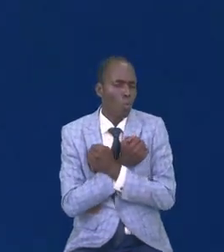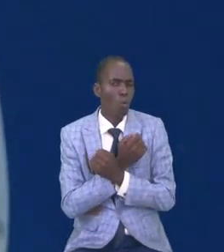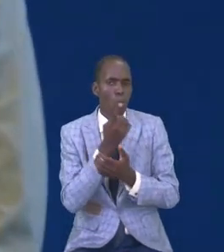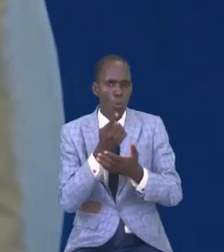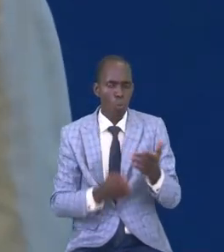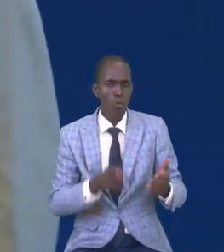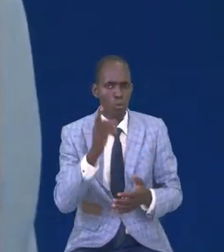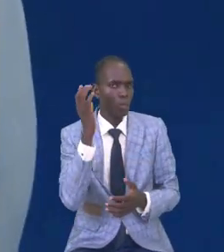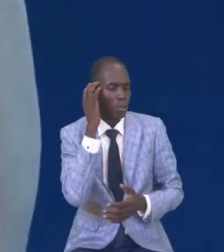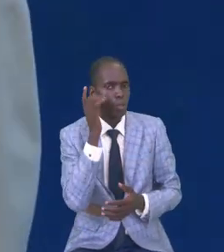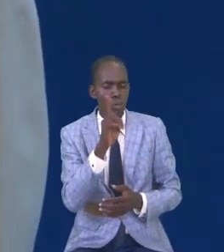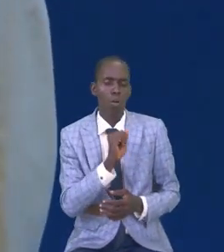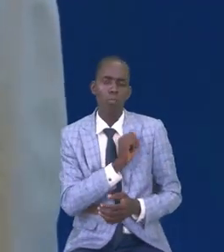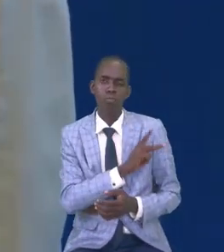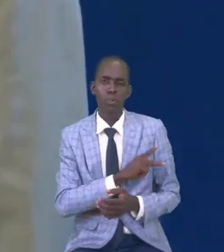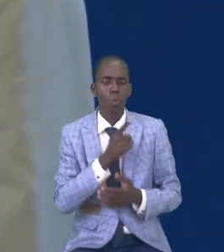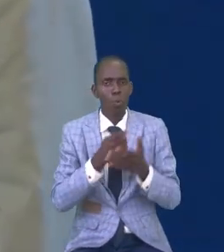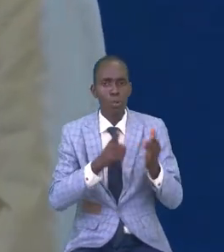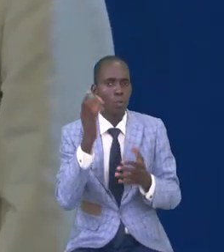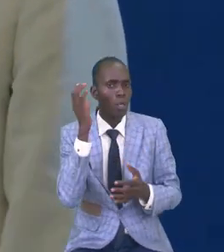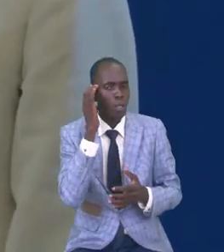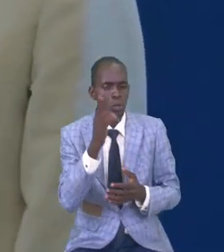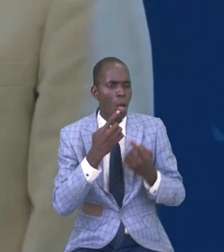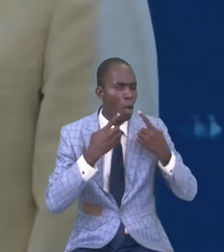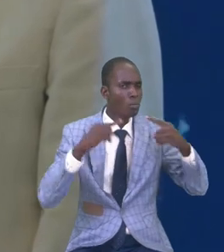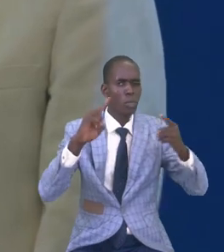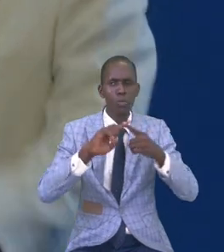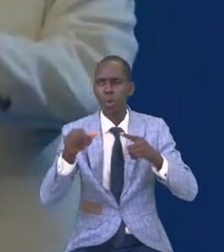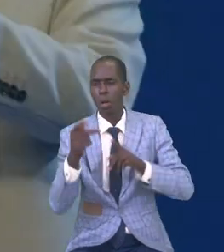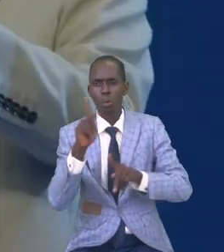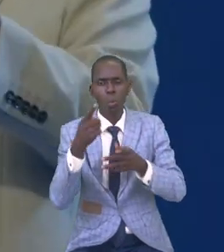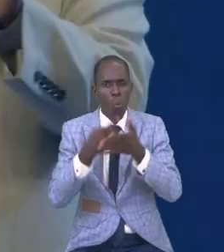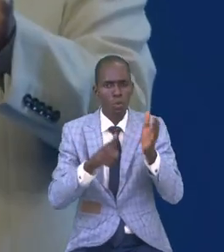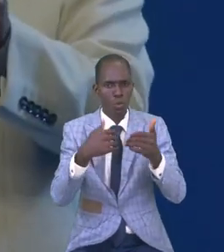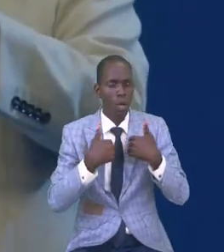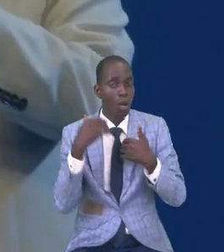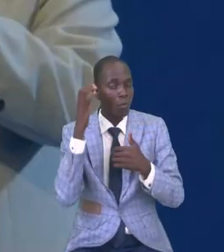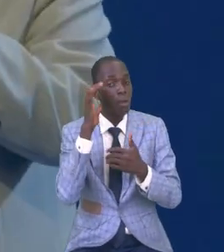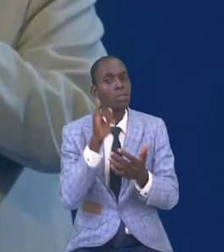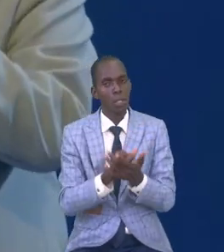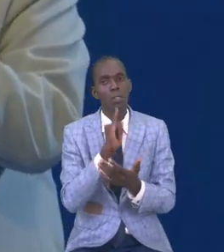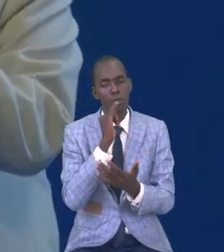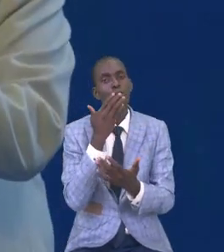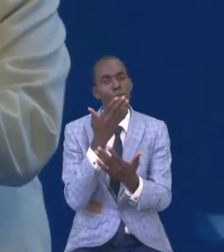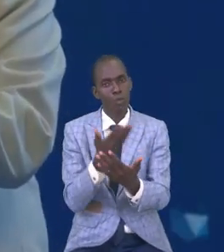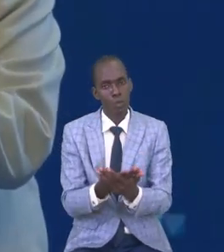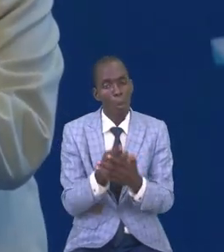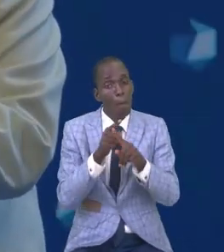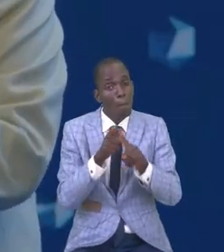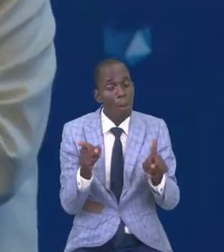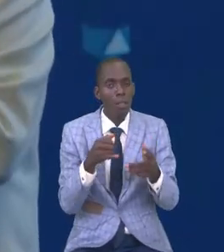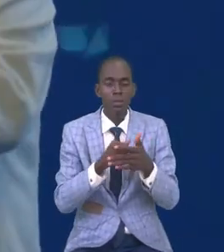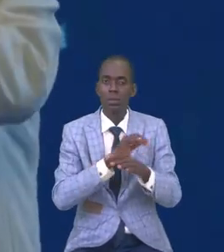you appreciate what you have heard, you tell other people what you have heard, that's good, but it does not solve